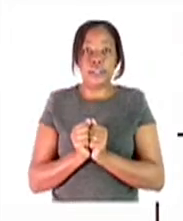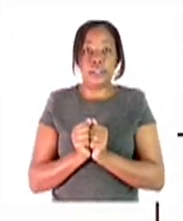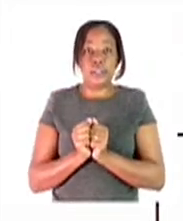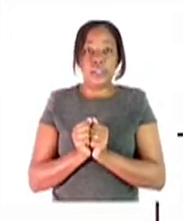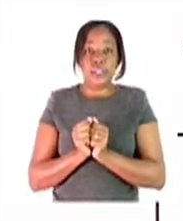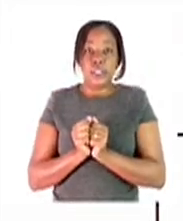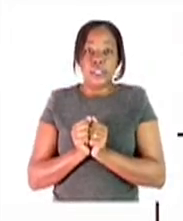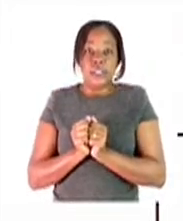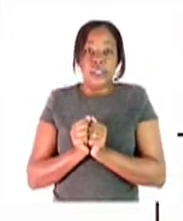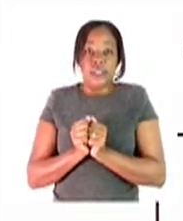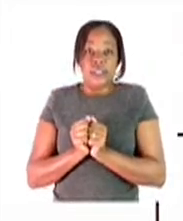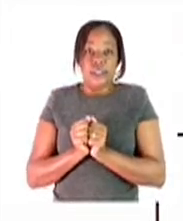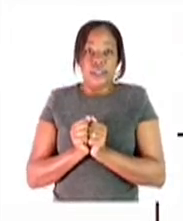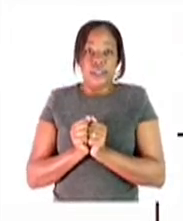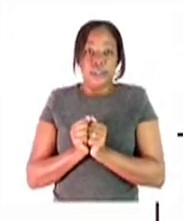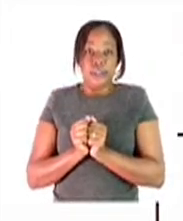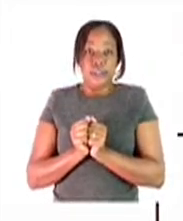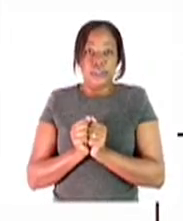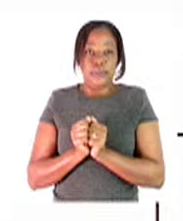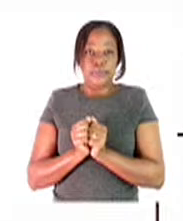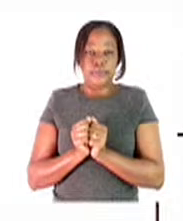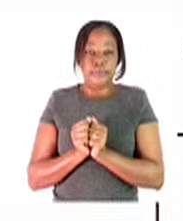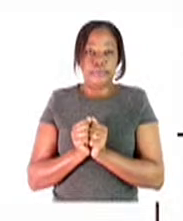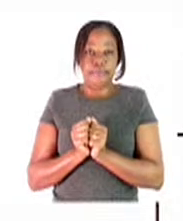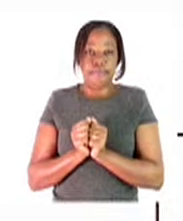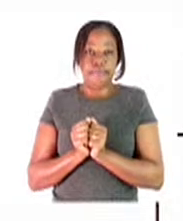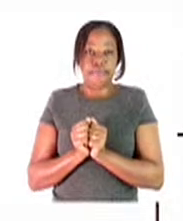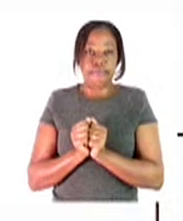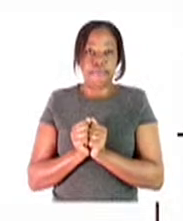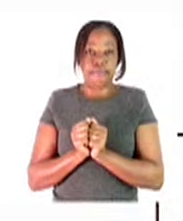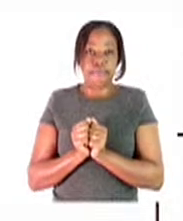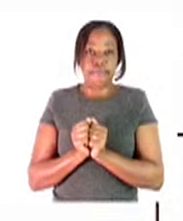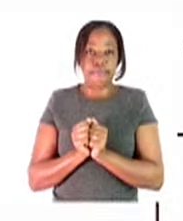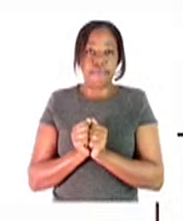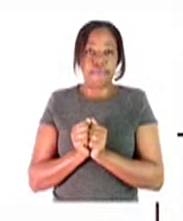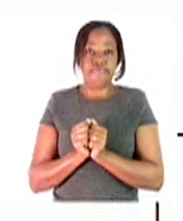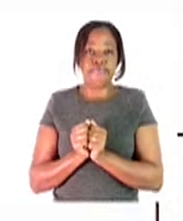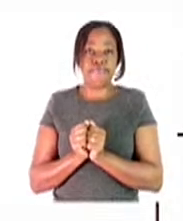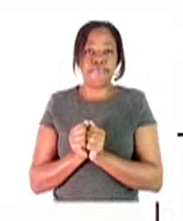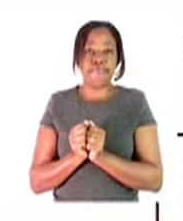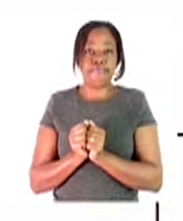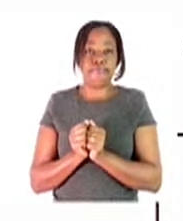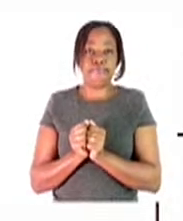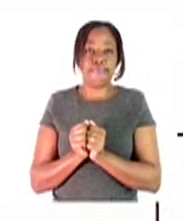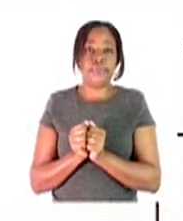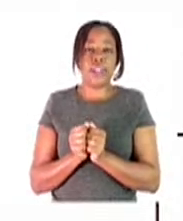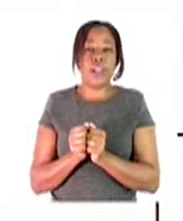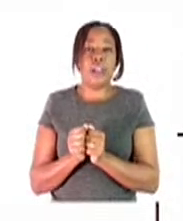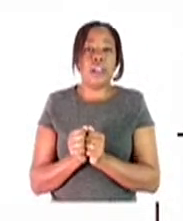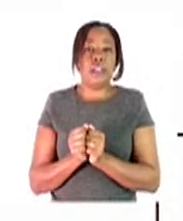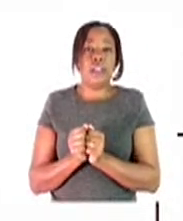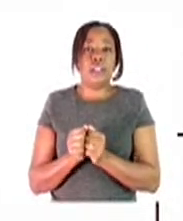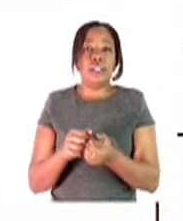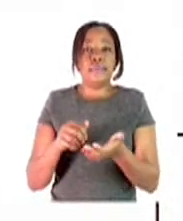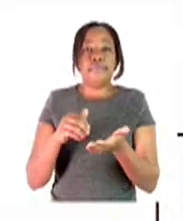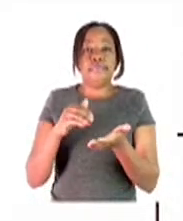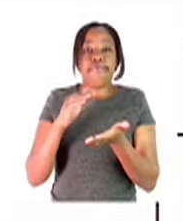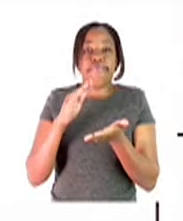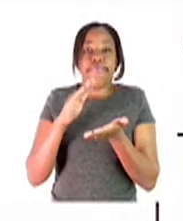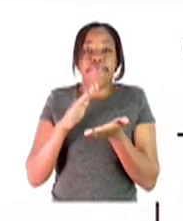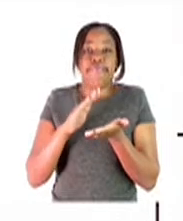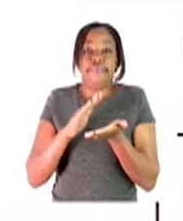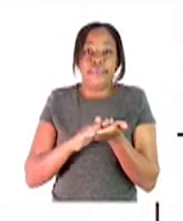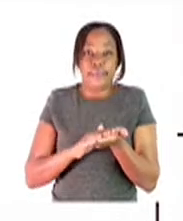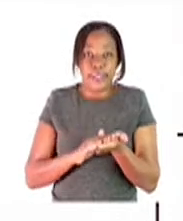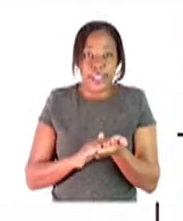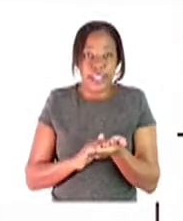explain to you how do we use each of the conjunctions. And is used when you are adding some